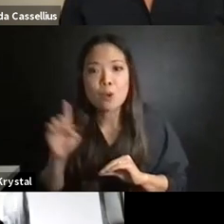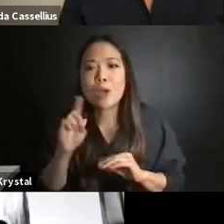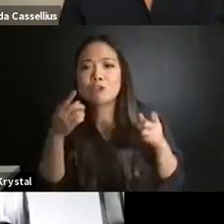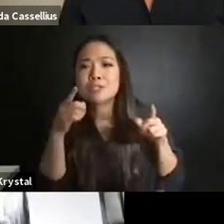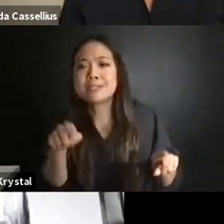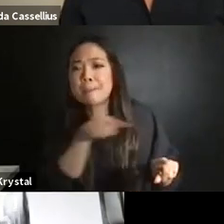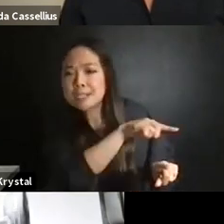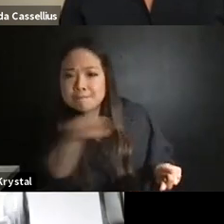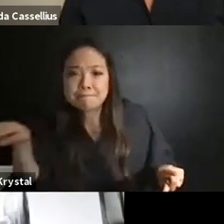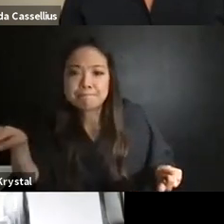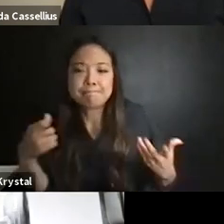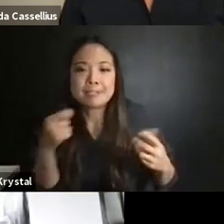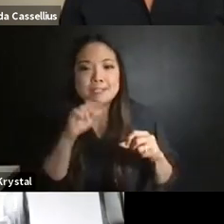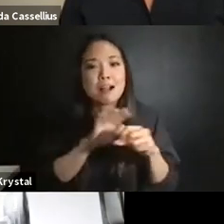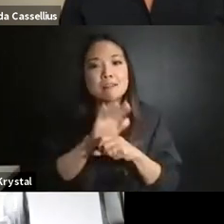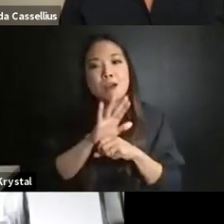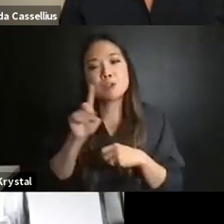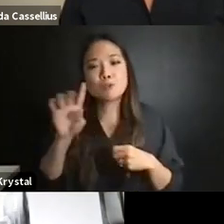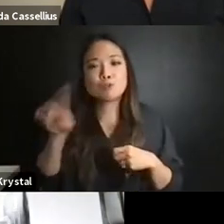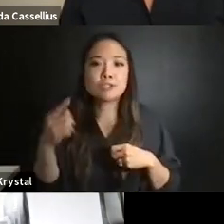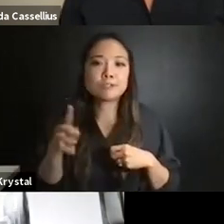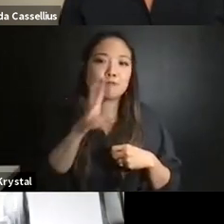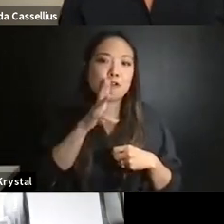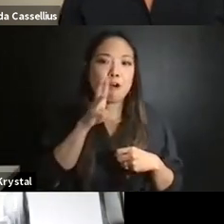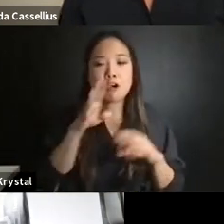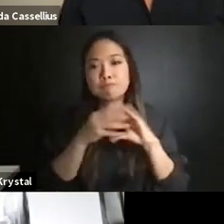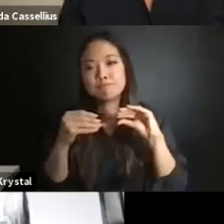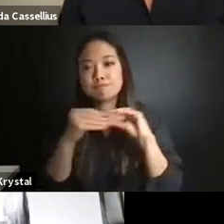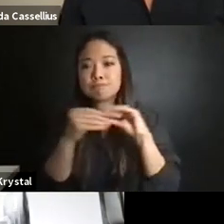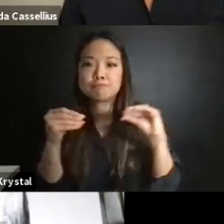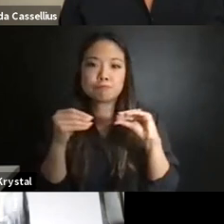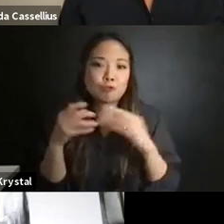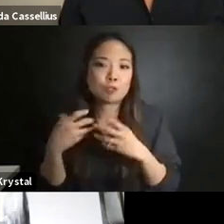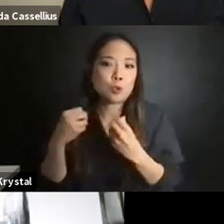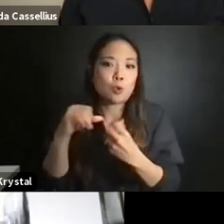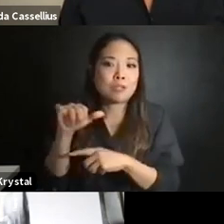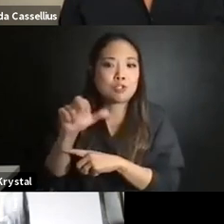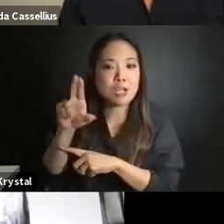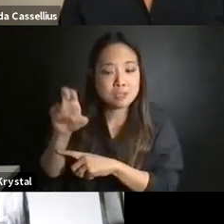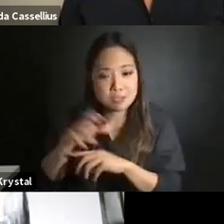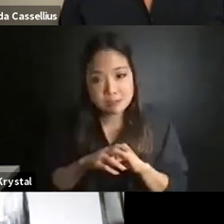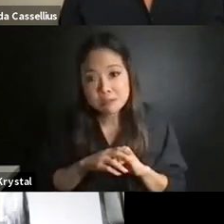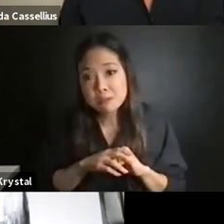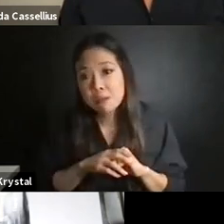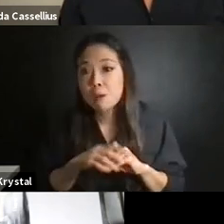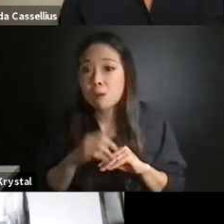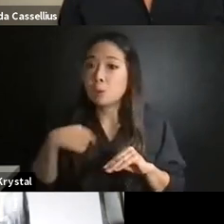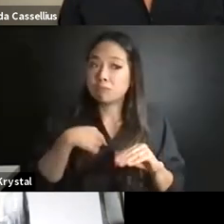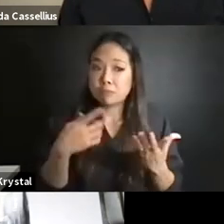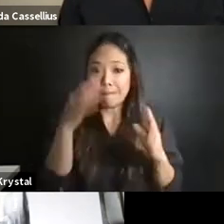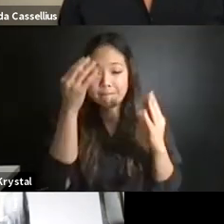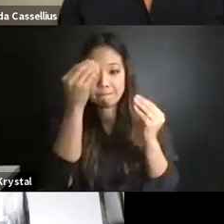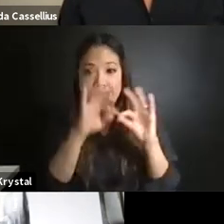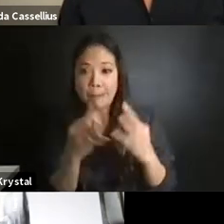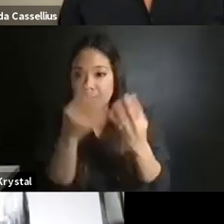mention restorative justice families were told that there was a bus driver shortage and a bus monitor shortage missing from the